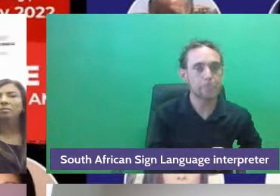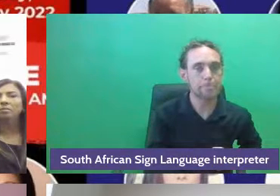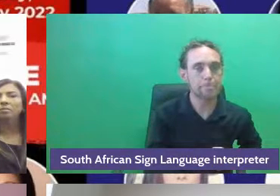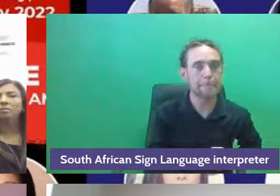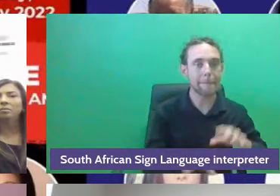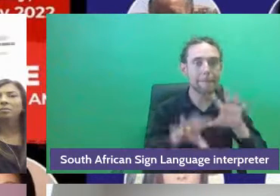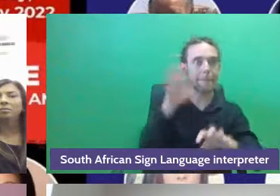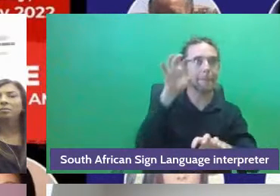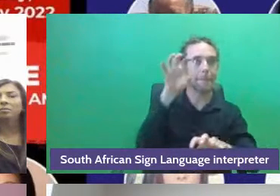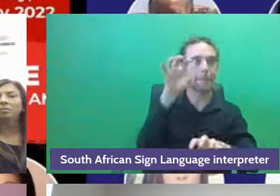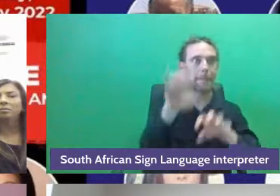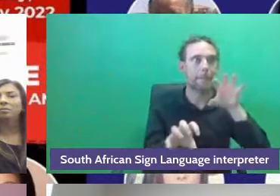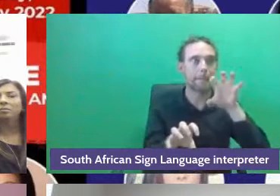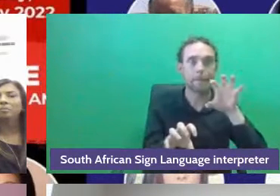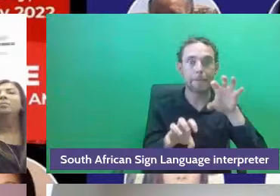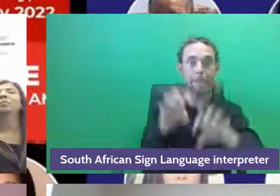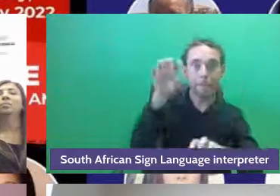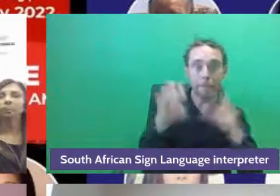Am I still audible?